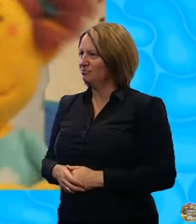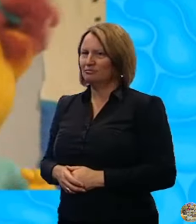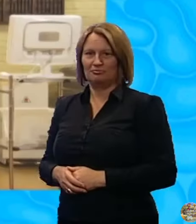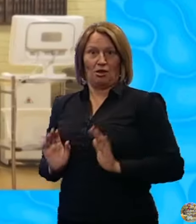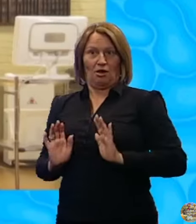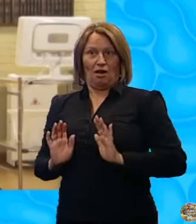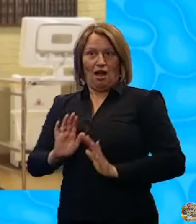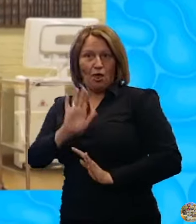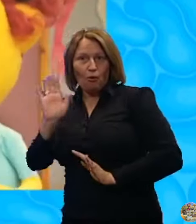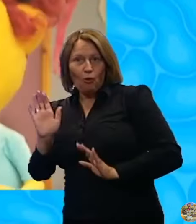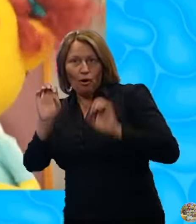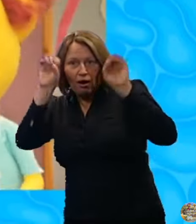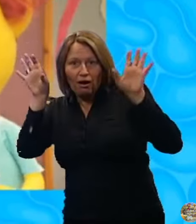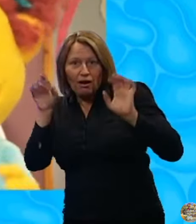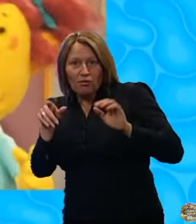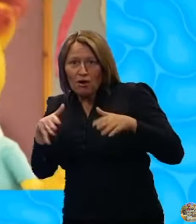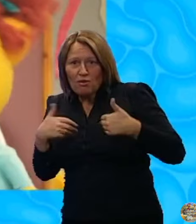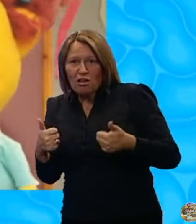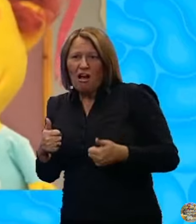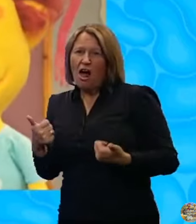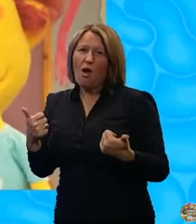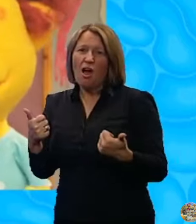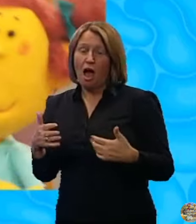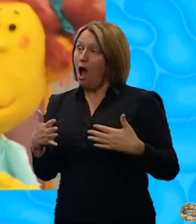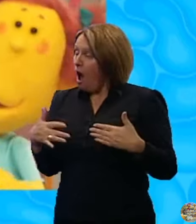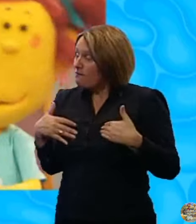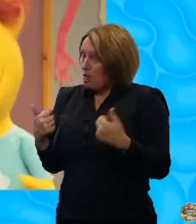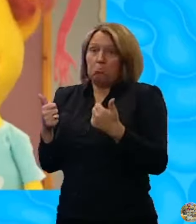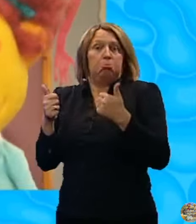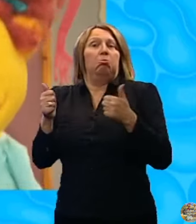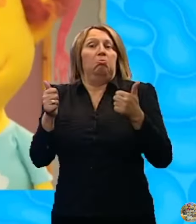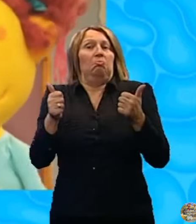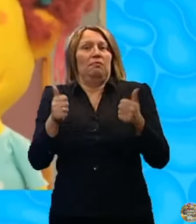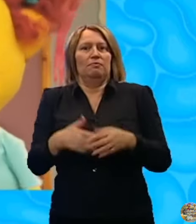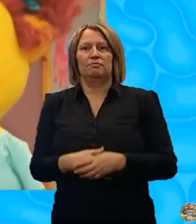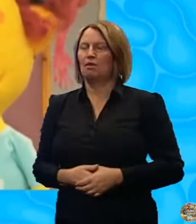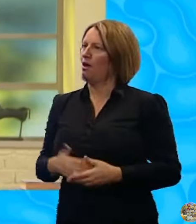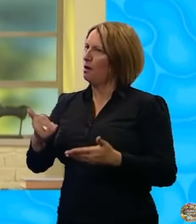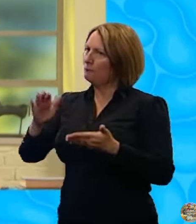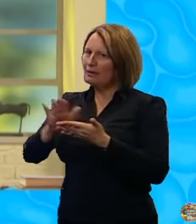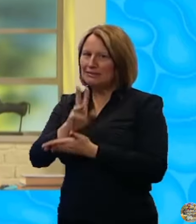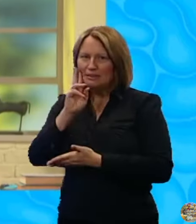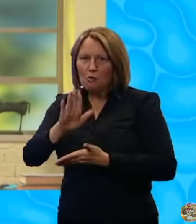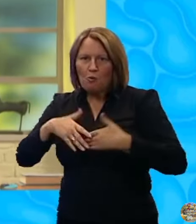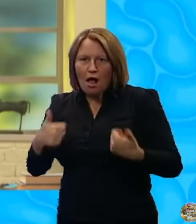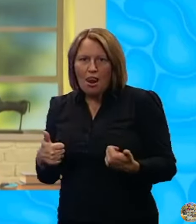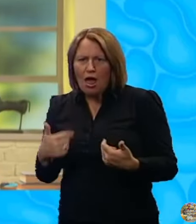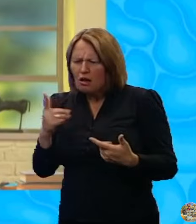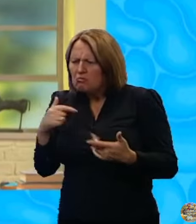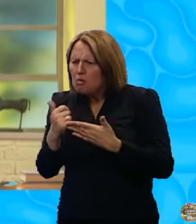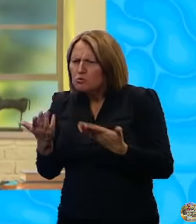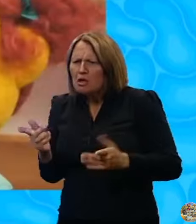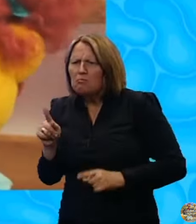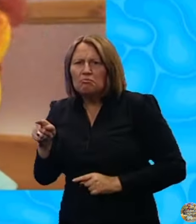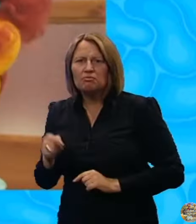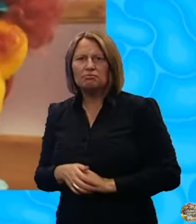Hello, Petal! How are you feeling? Hello, Dr. Ange. I'm feeling fine. I'm very pleased to hear that. So, how can